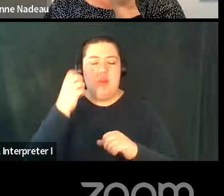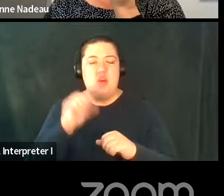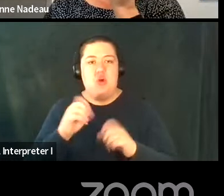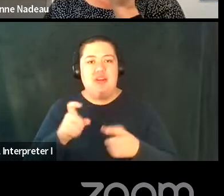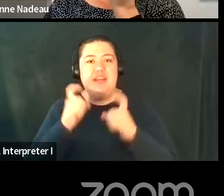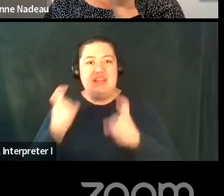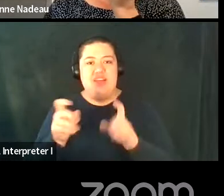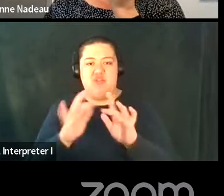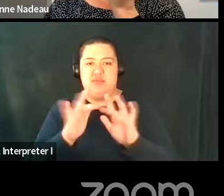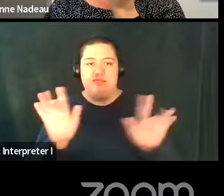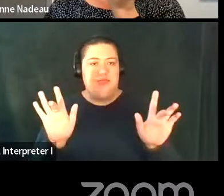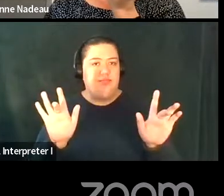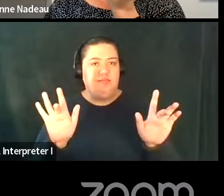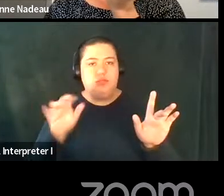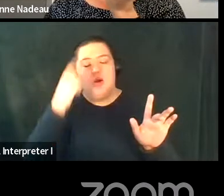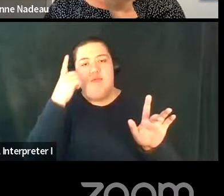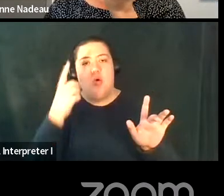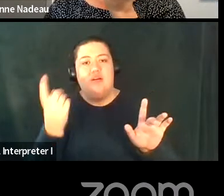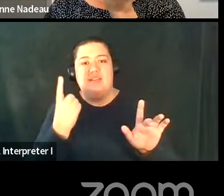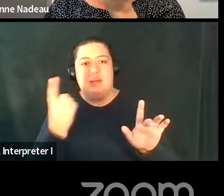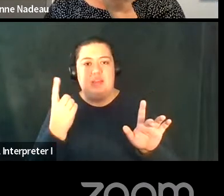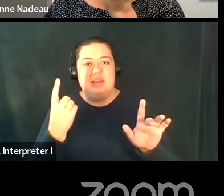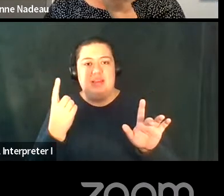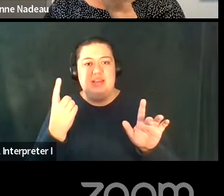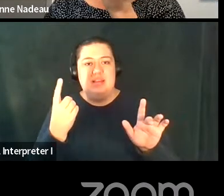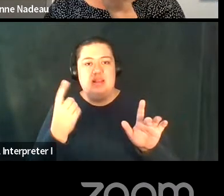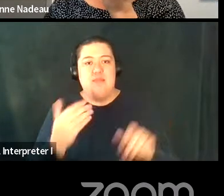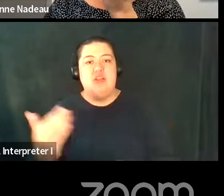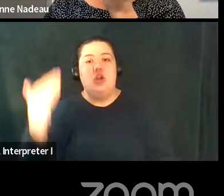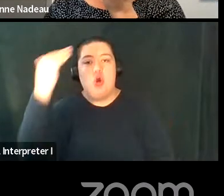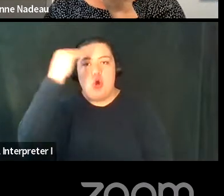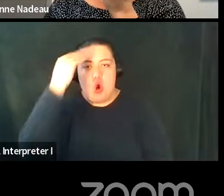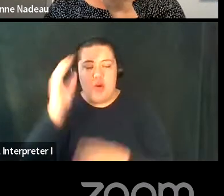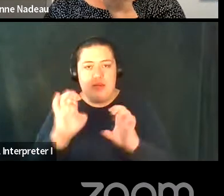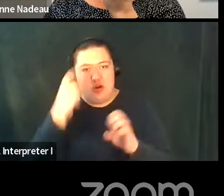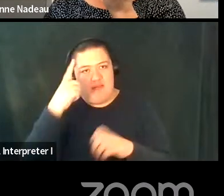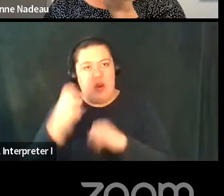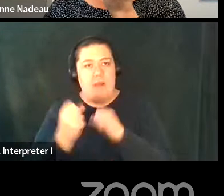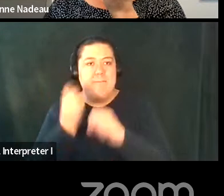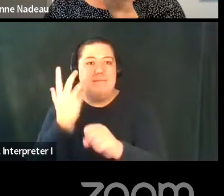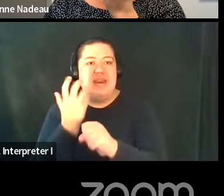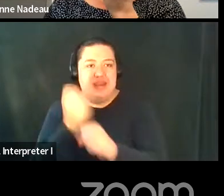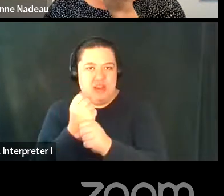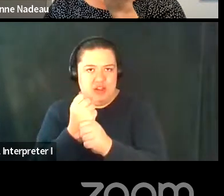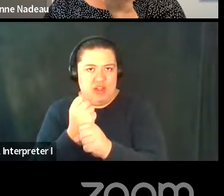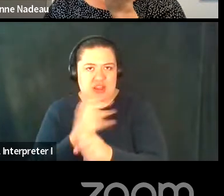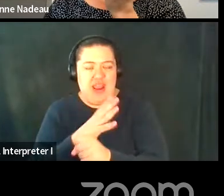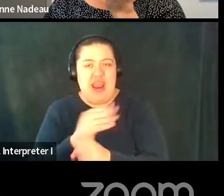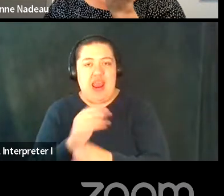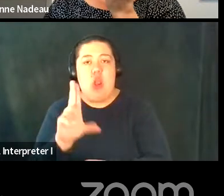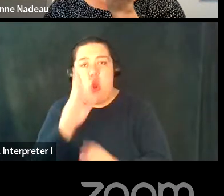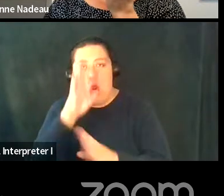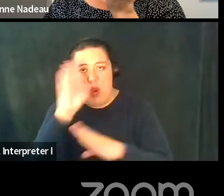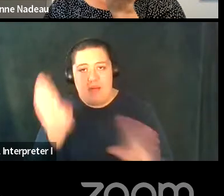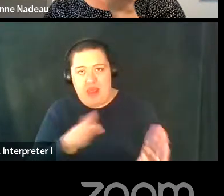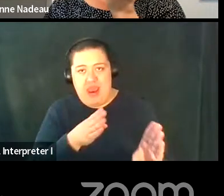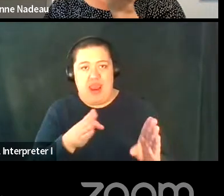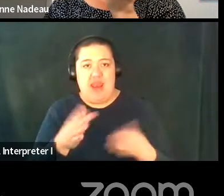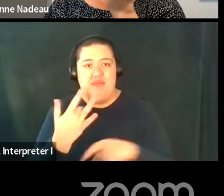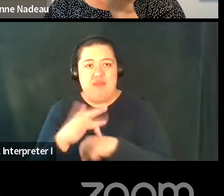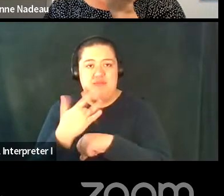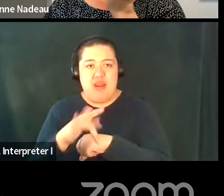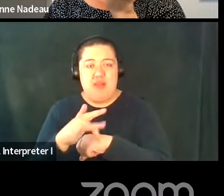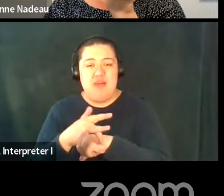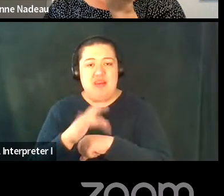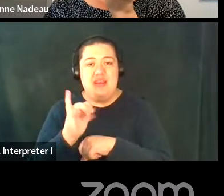blank check for something that has been a known emergency for years and no plan in front of us strikes